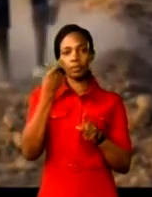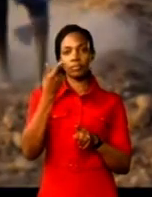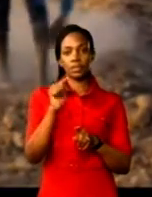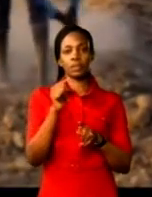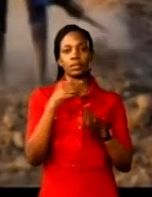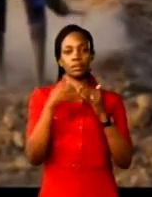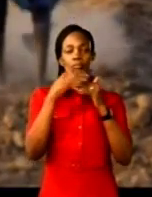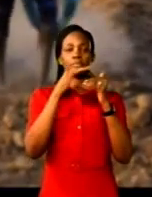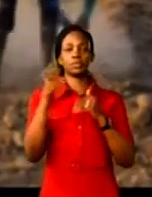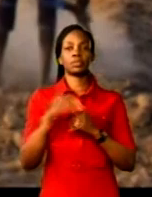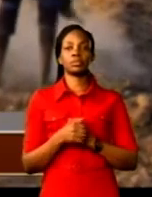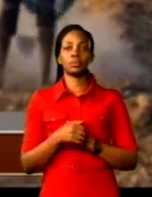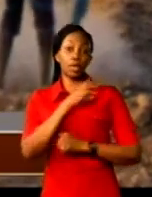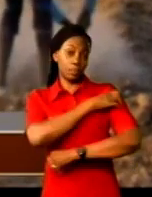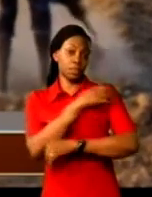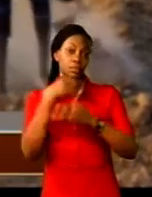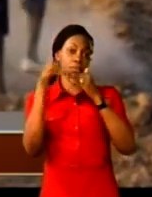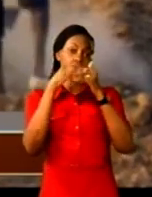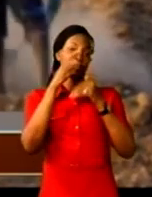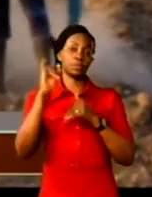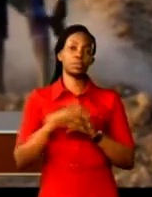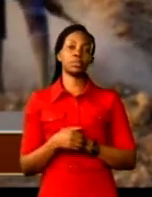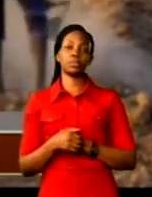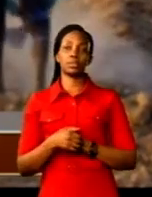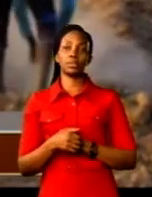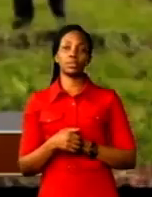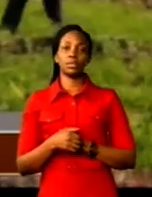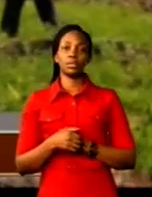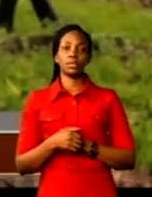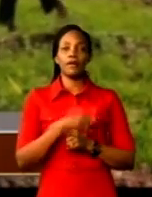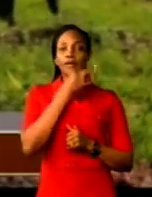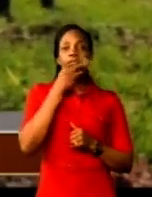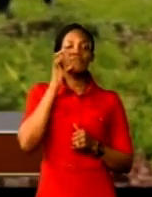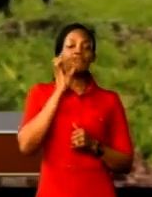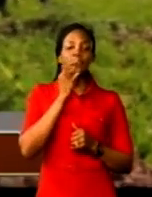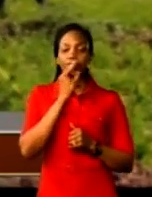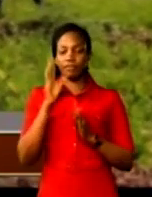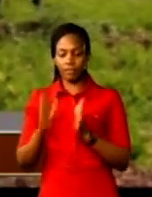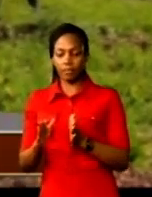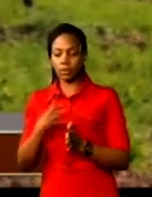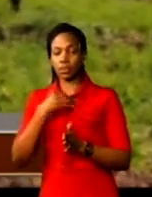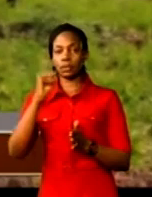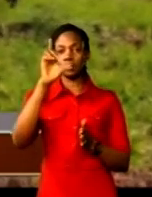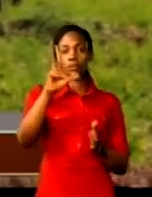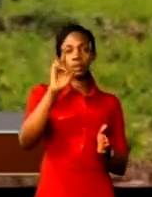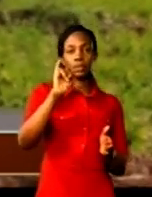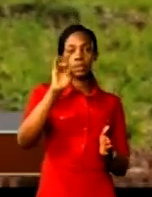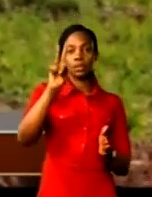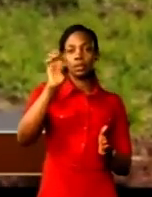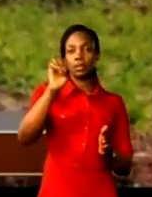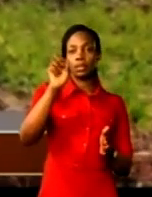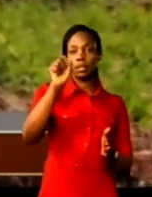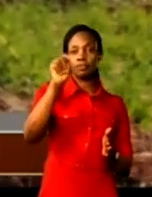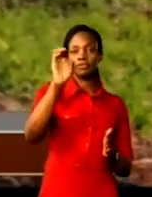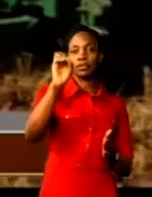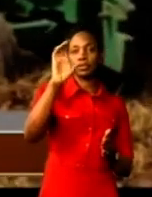The role of extension officers is to educate, train and expose farmers and livestock breeders to modern farming techniques, as